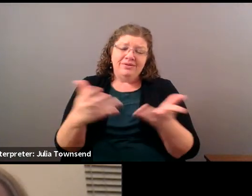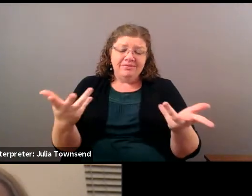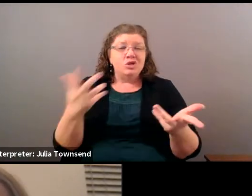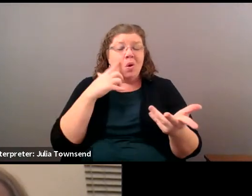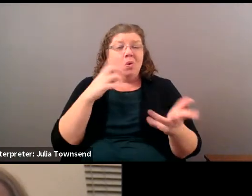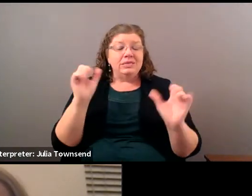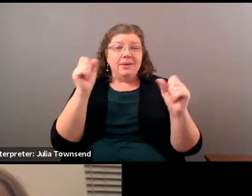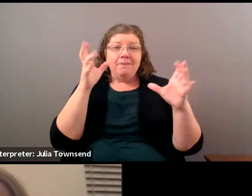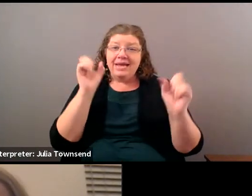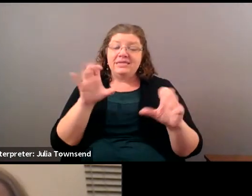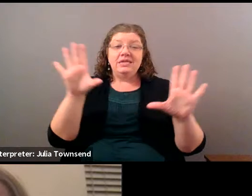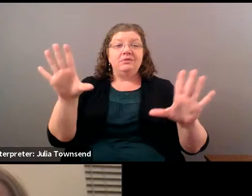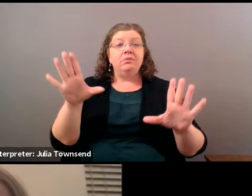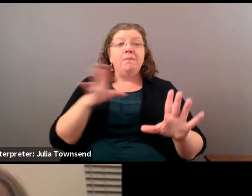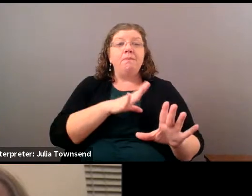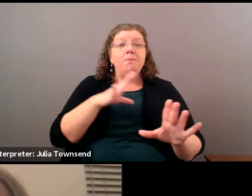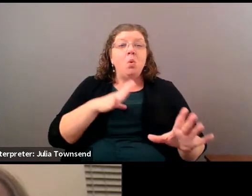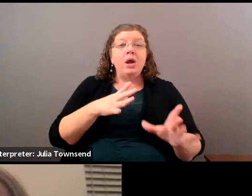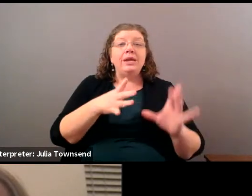any comments, questions?